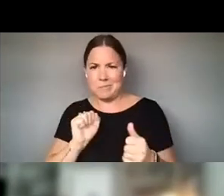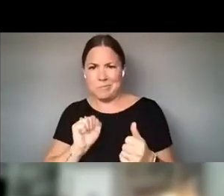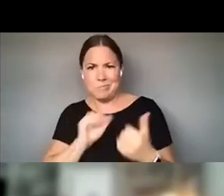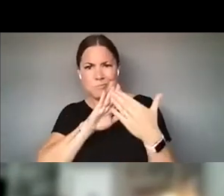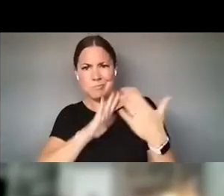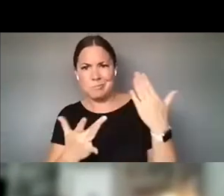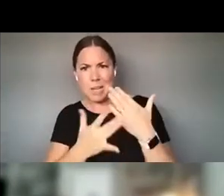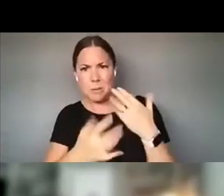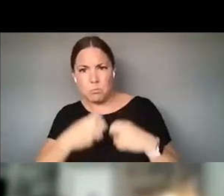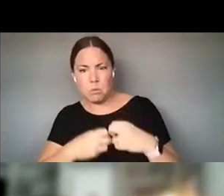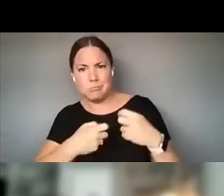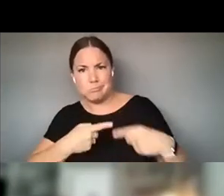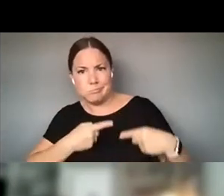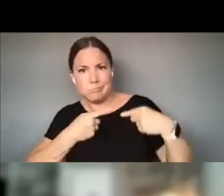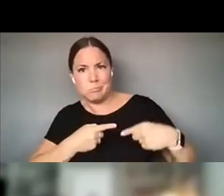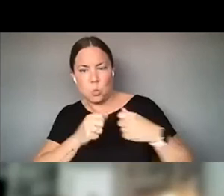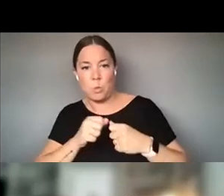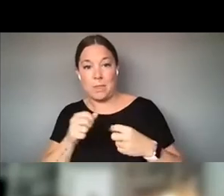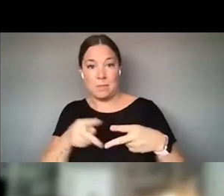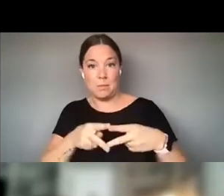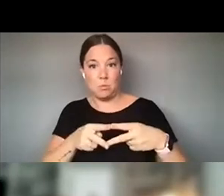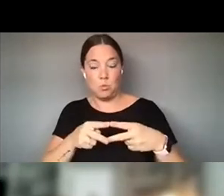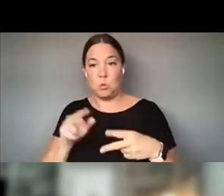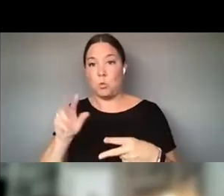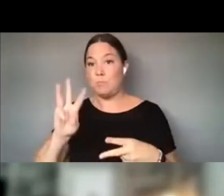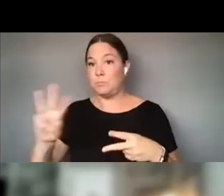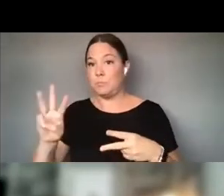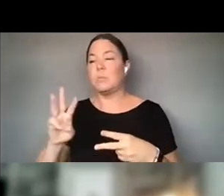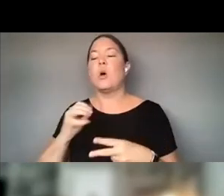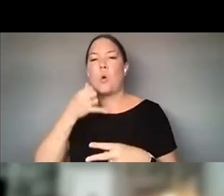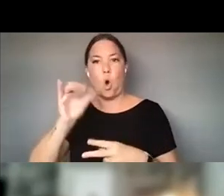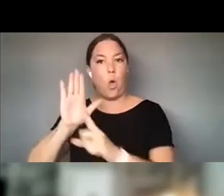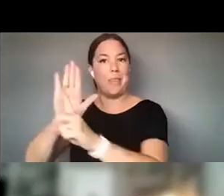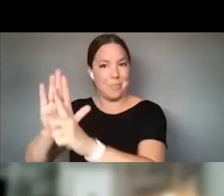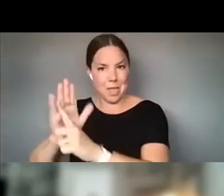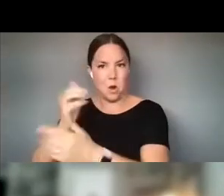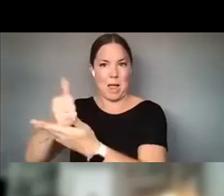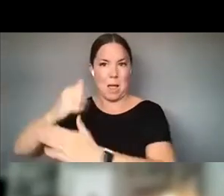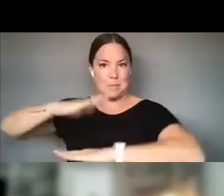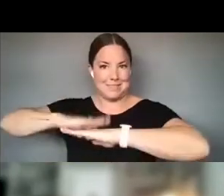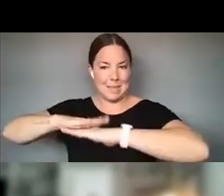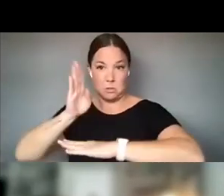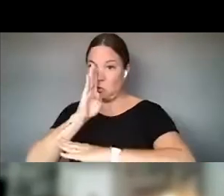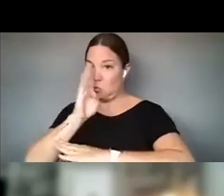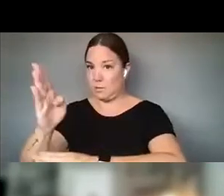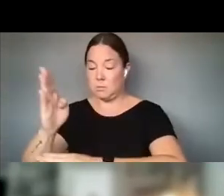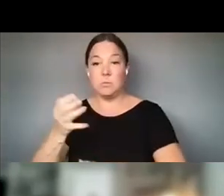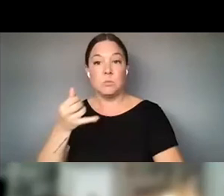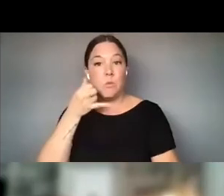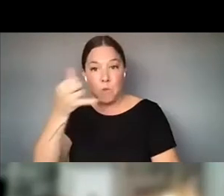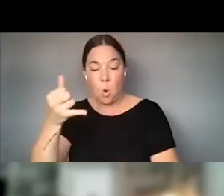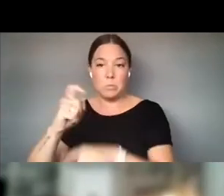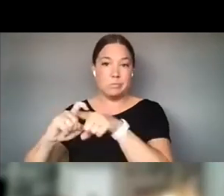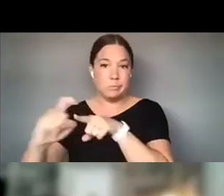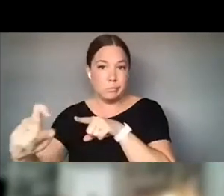difficulties with either entity, you should reach out to their help desks directly by telephone or email.